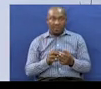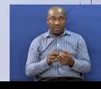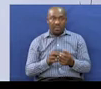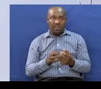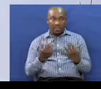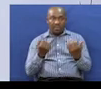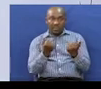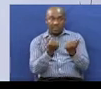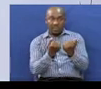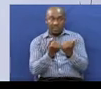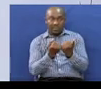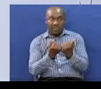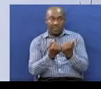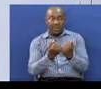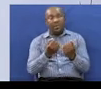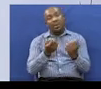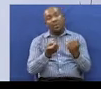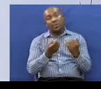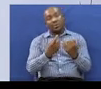a glowing